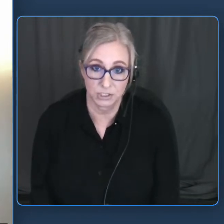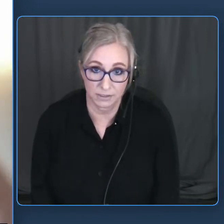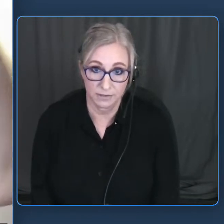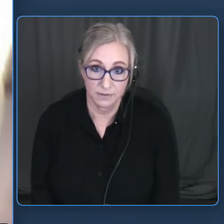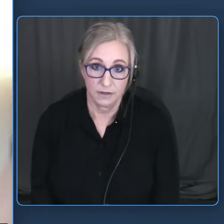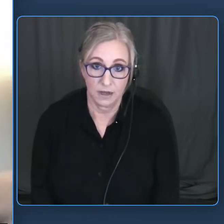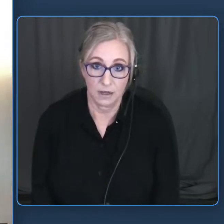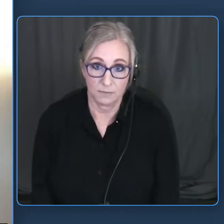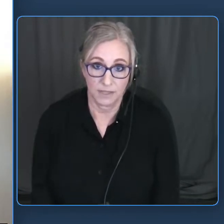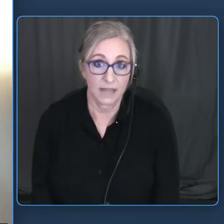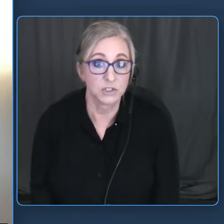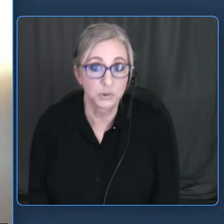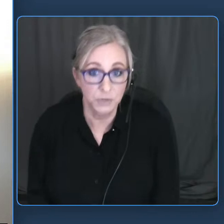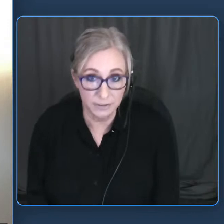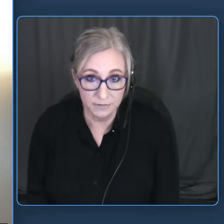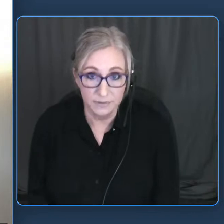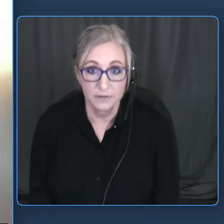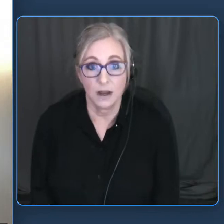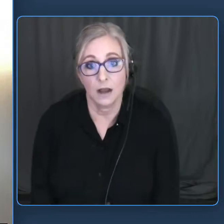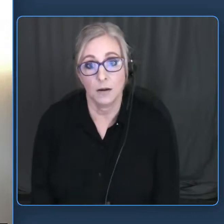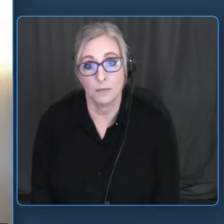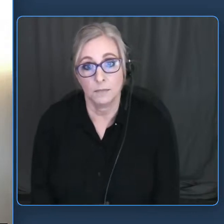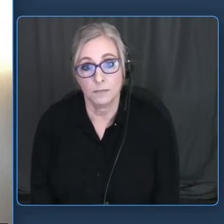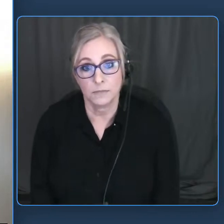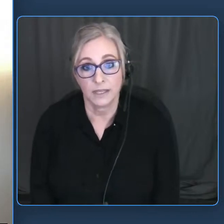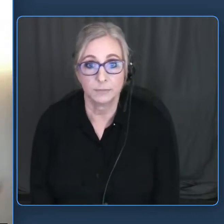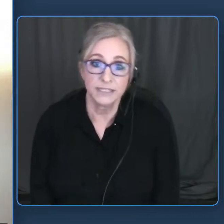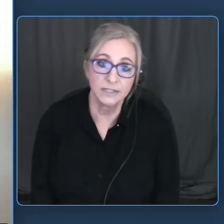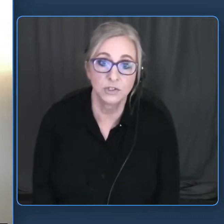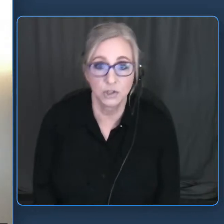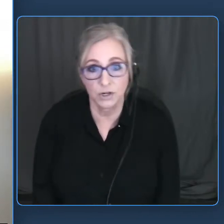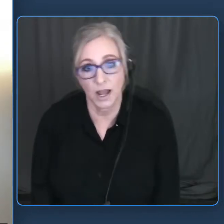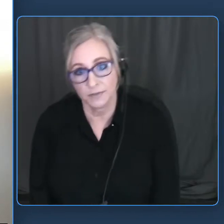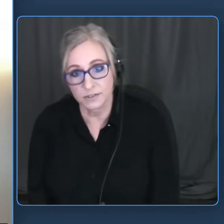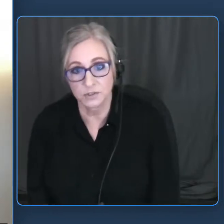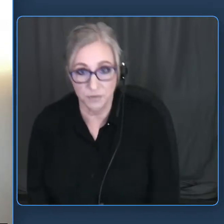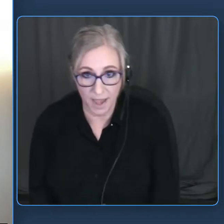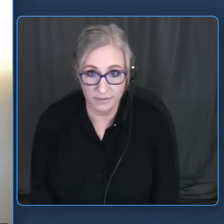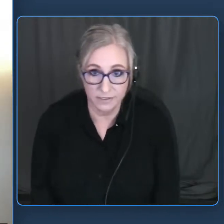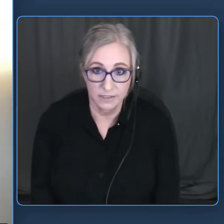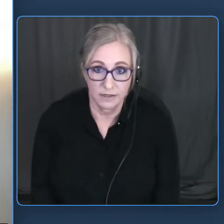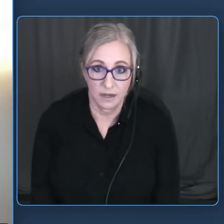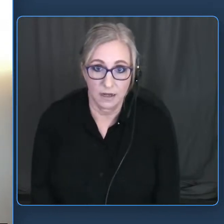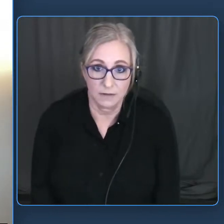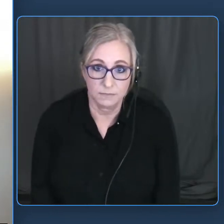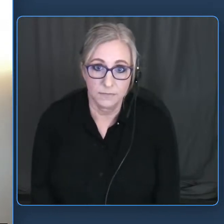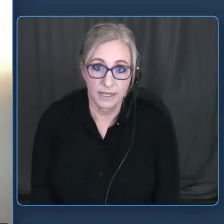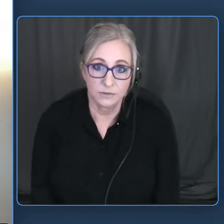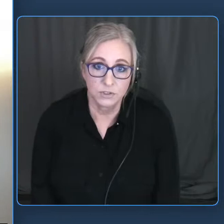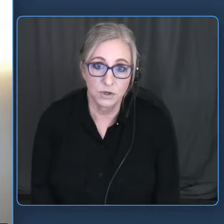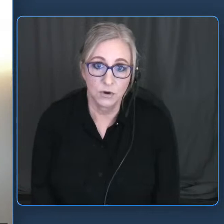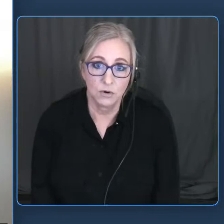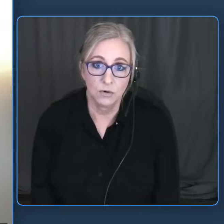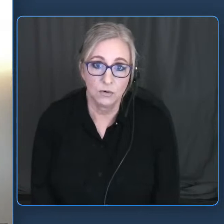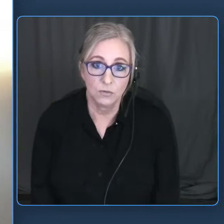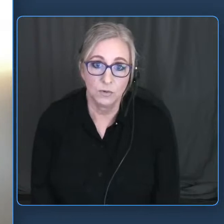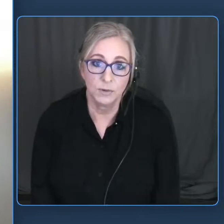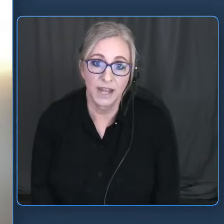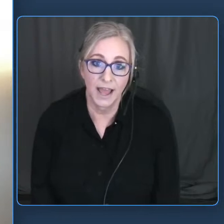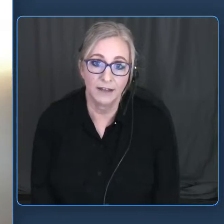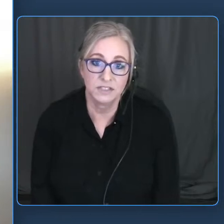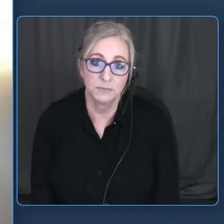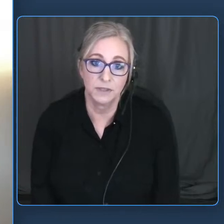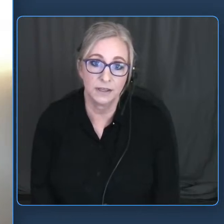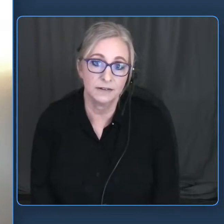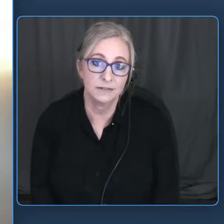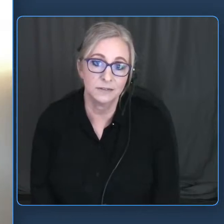generate captioning, like on a screen, like please turn on this or that. And so we